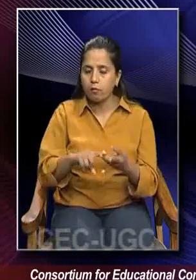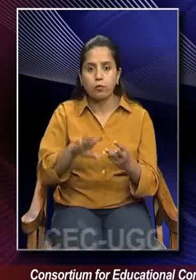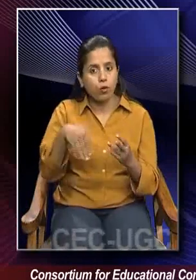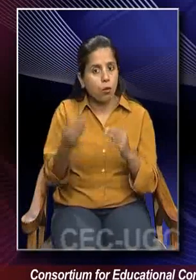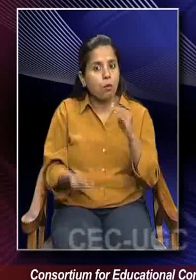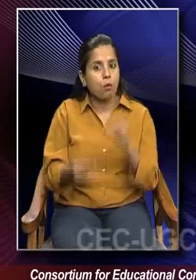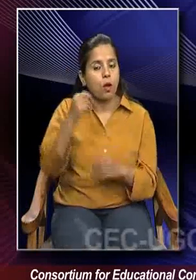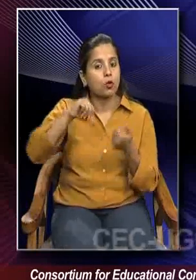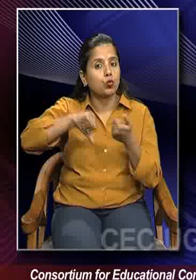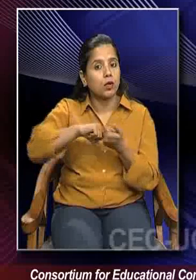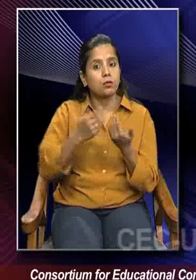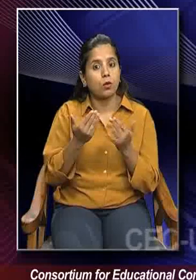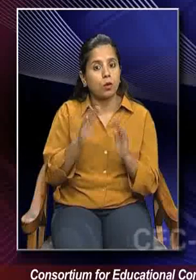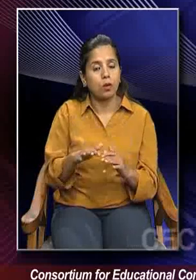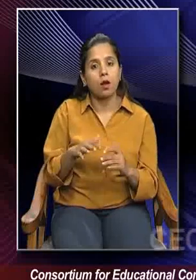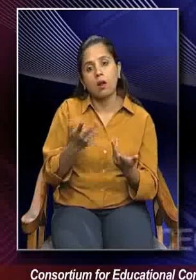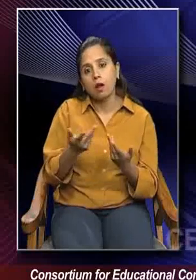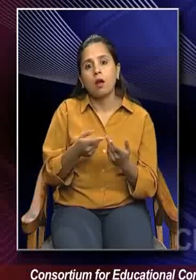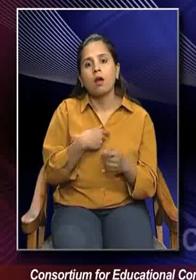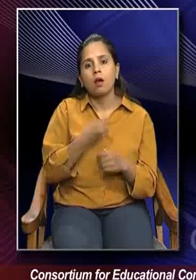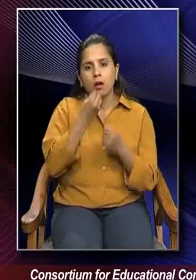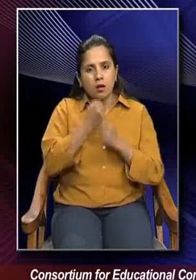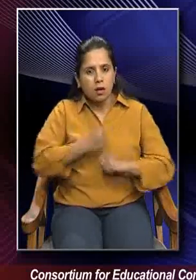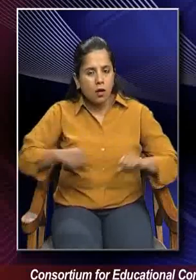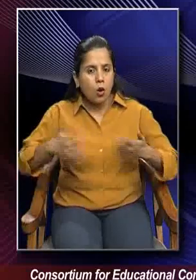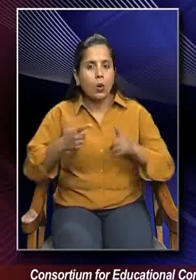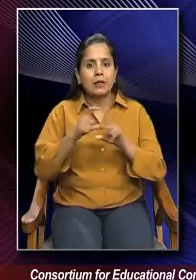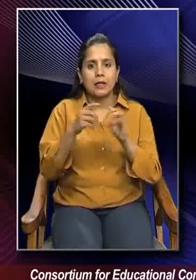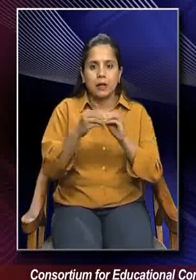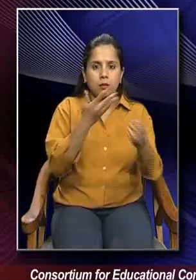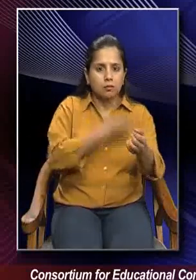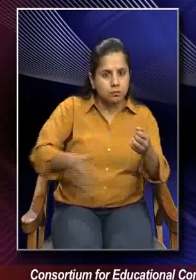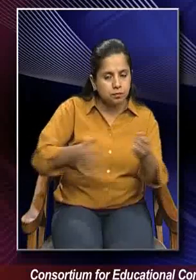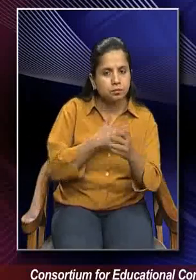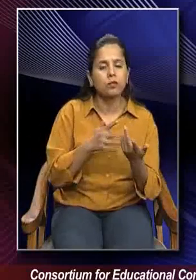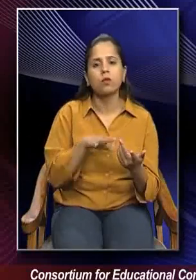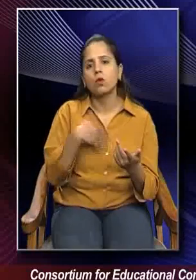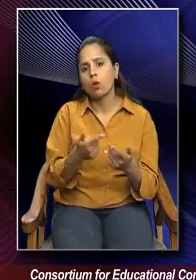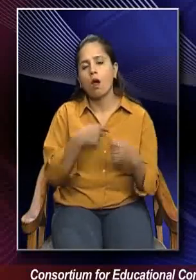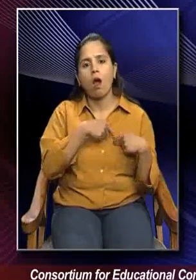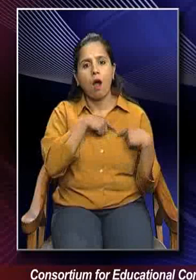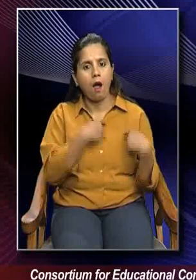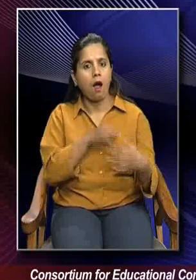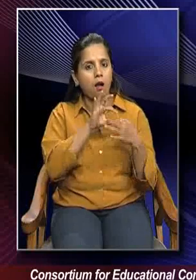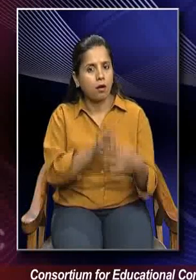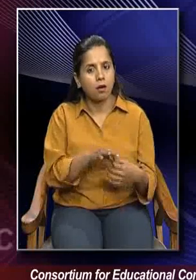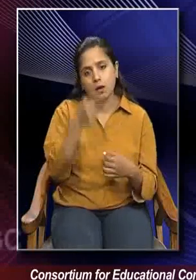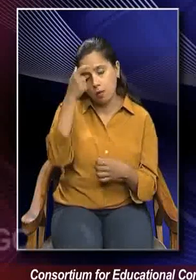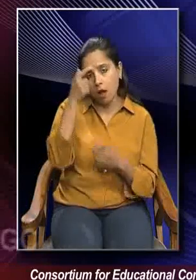increased risk of obesity, diabetes, and cardiovascular